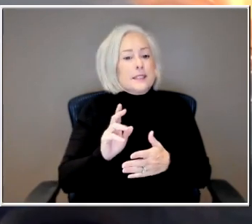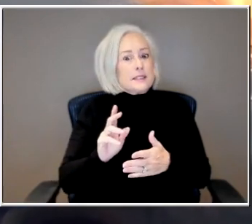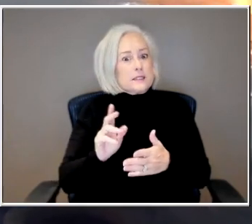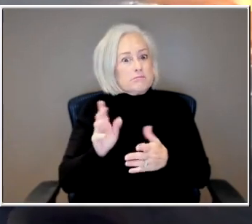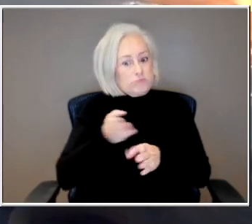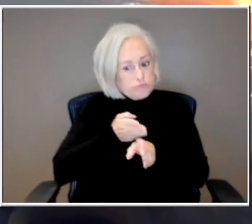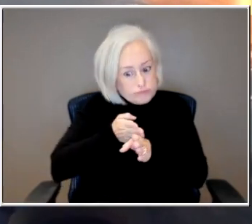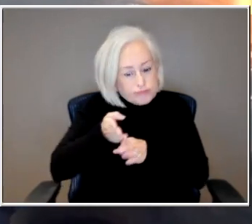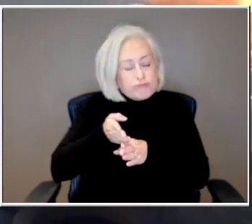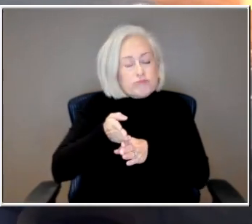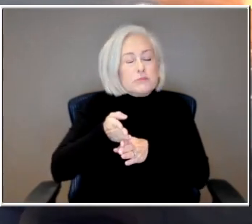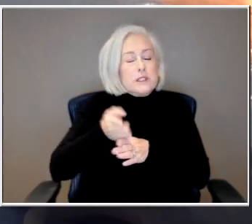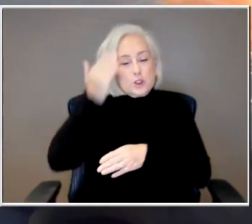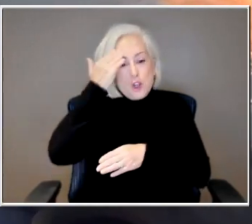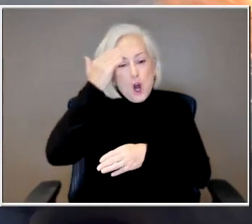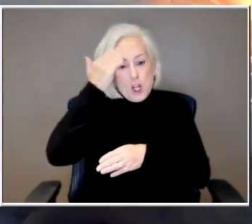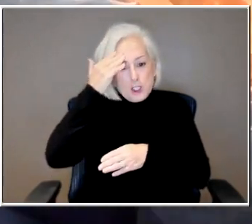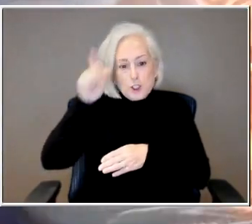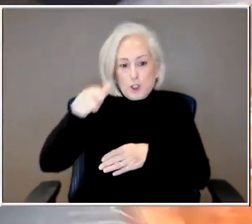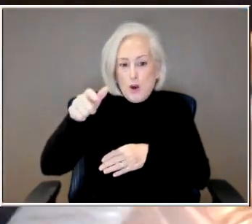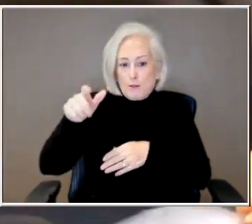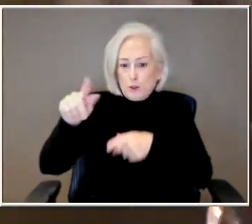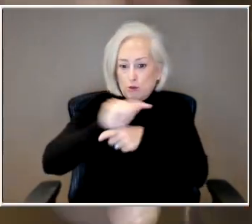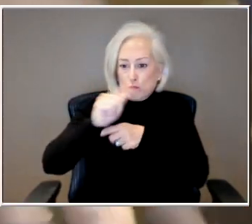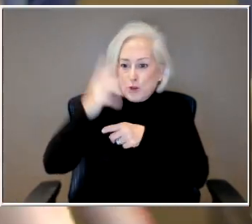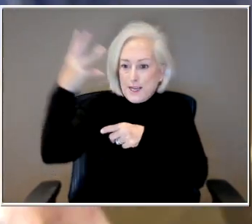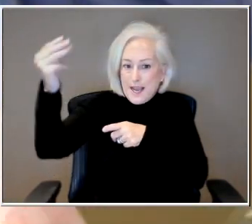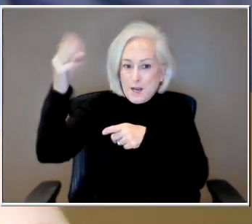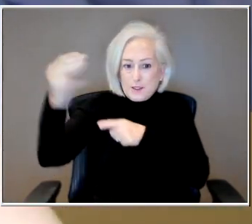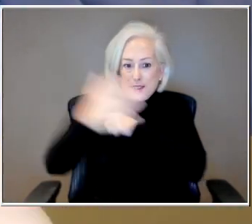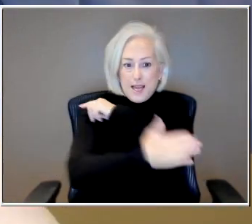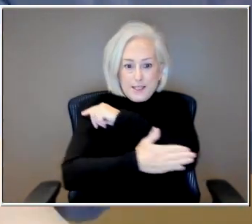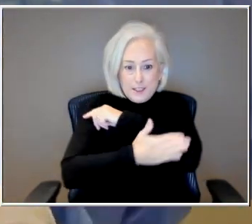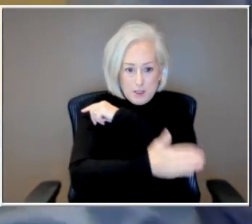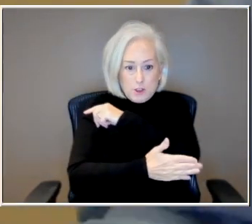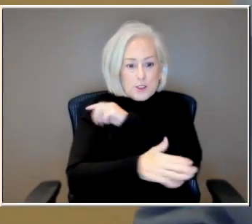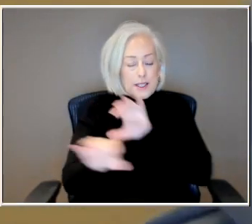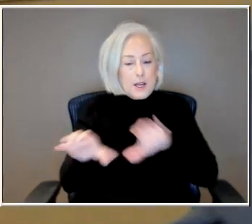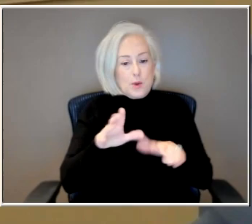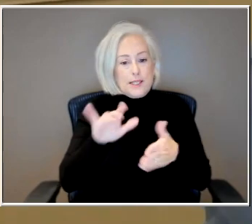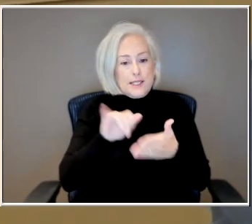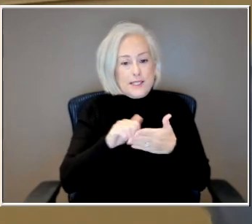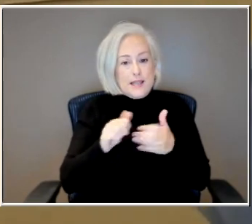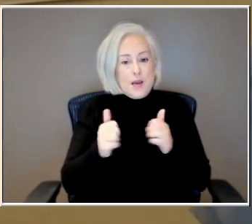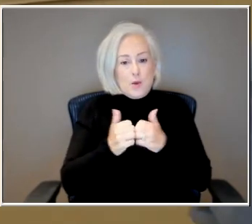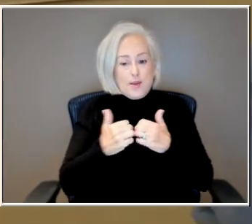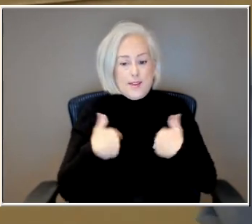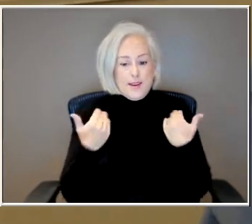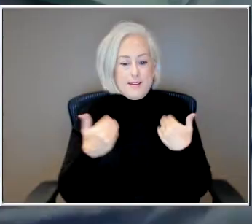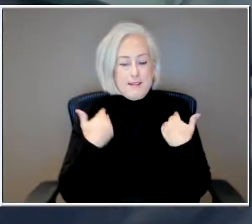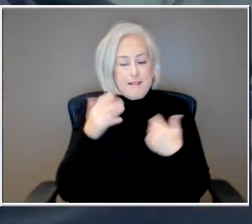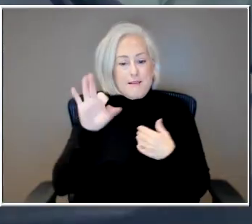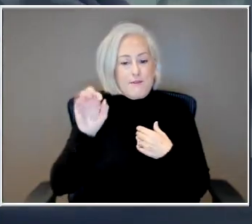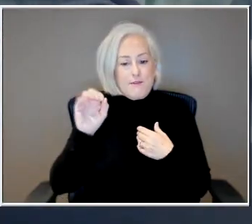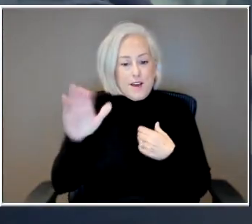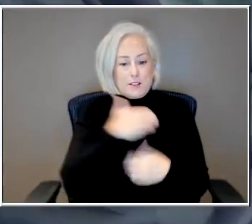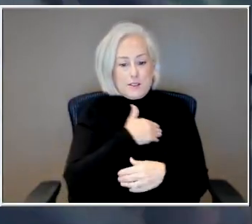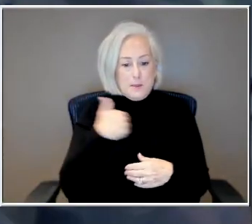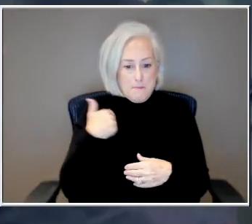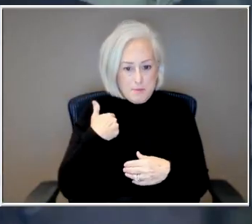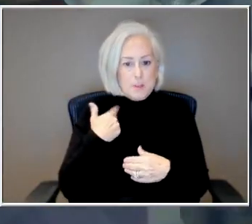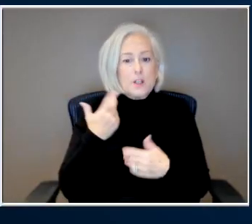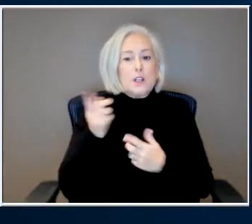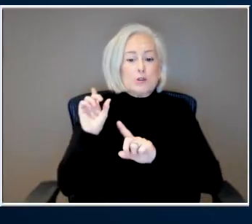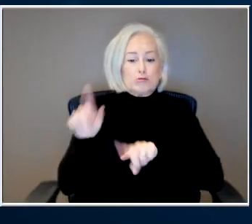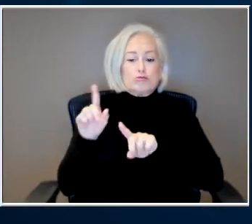do training outside of the country. And we did that with one of our younger faculty who spent some time in another